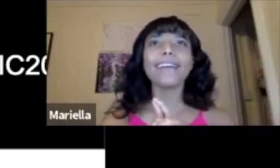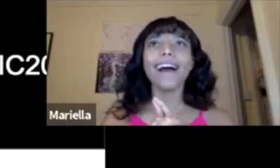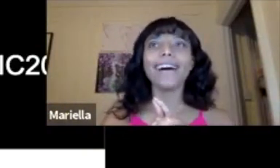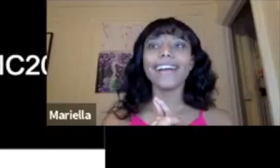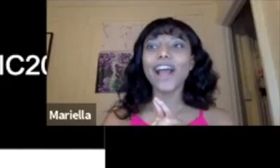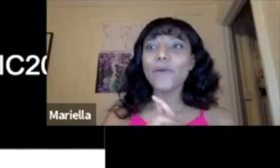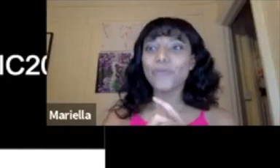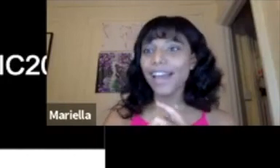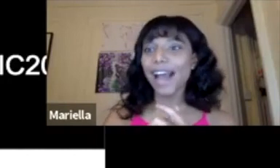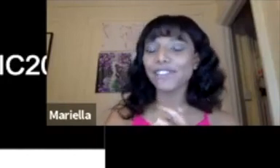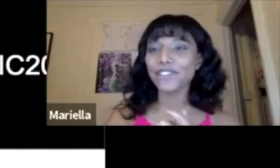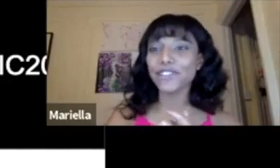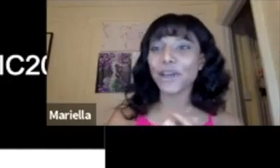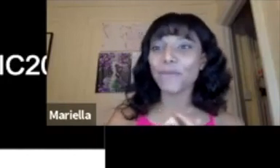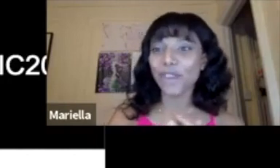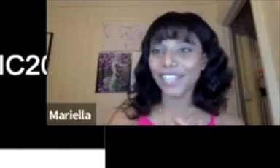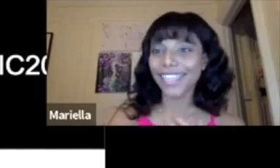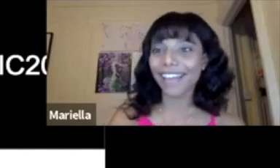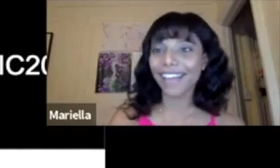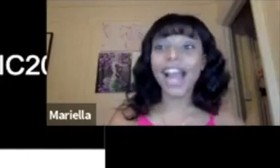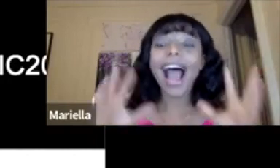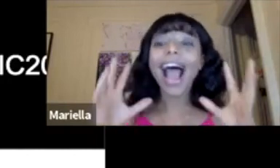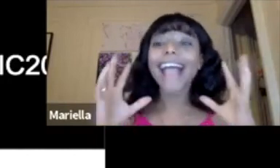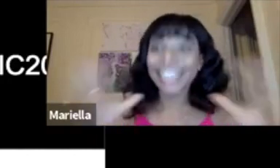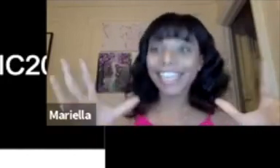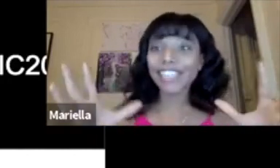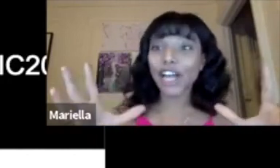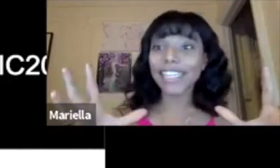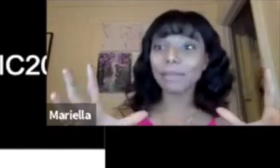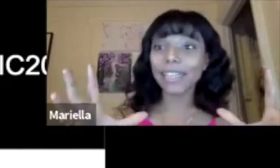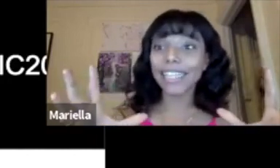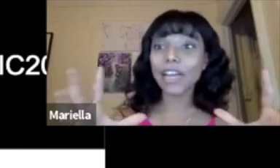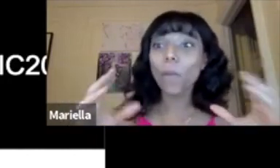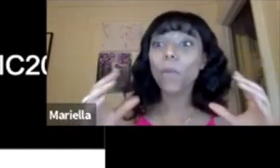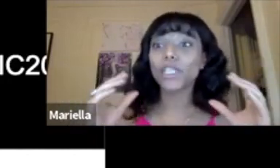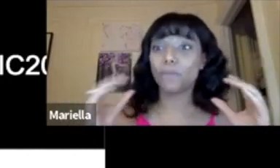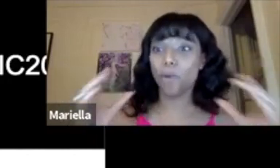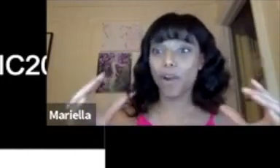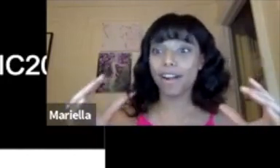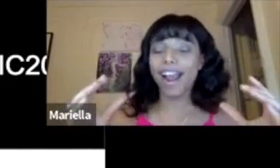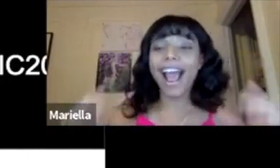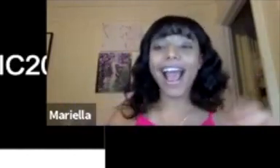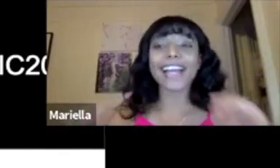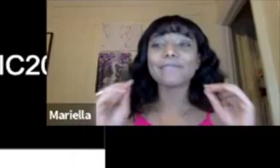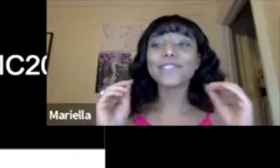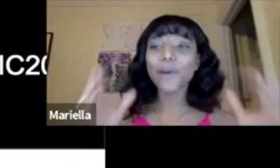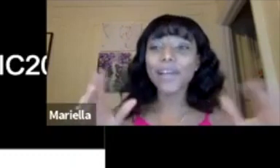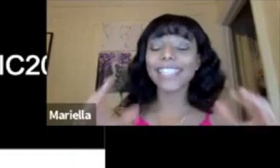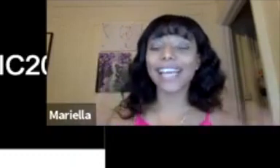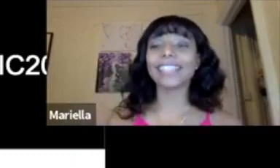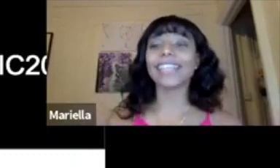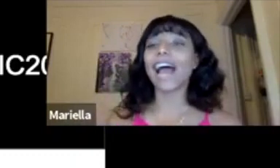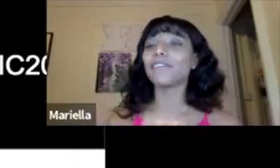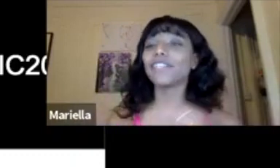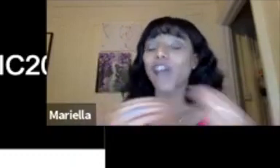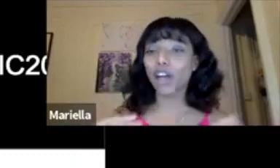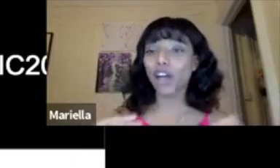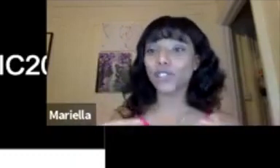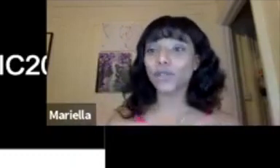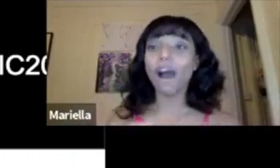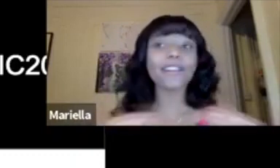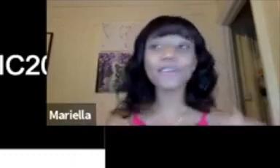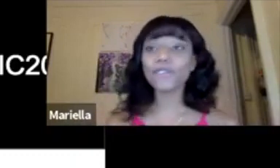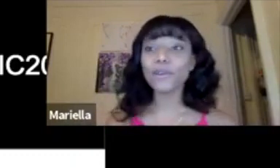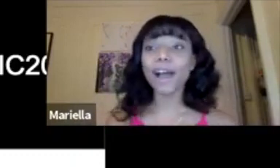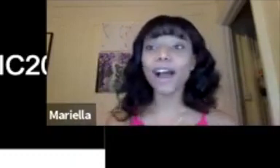my God, we had to do some work together. And Chicas Talk Disability was born. And I am so excited to have her talk